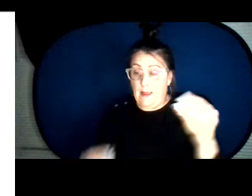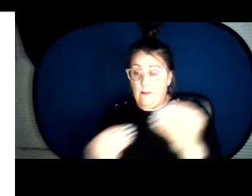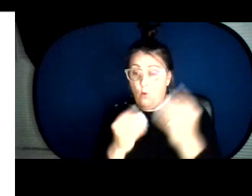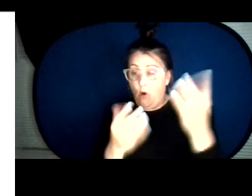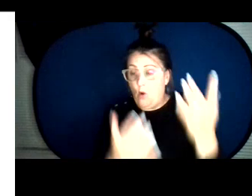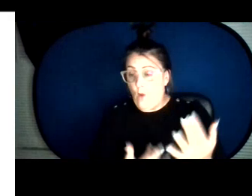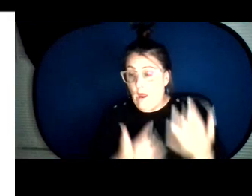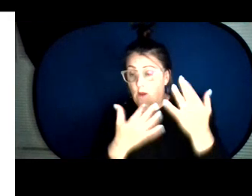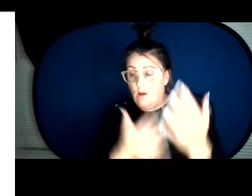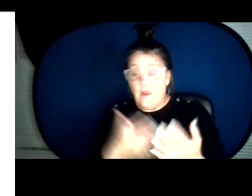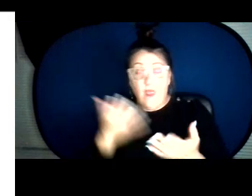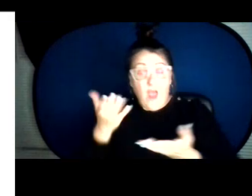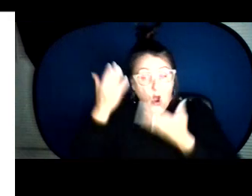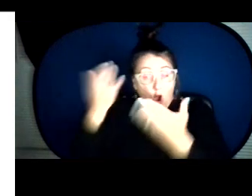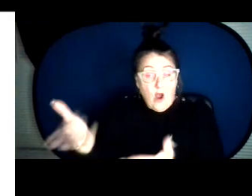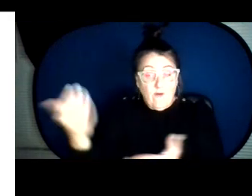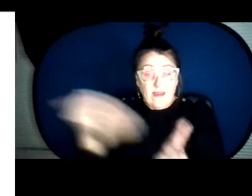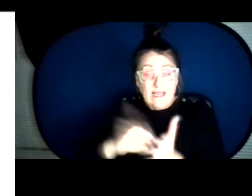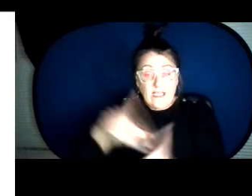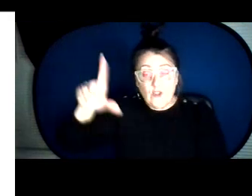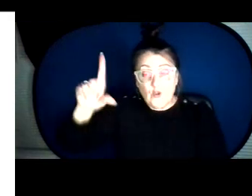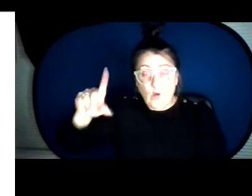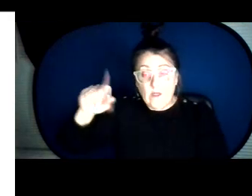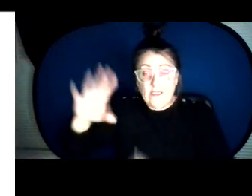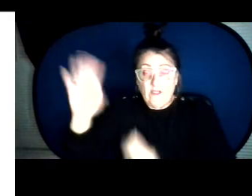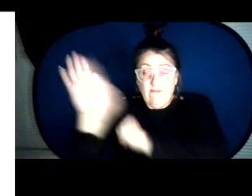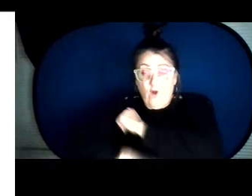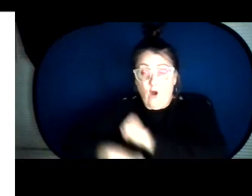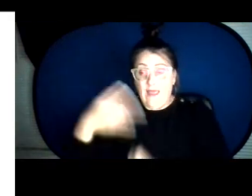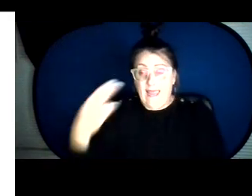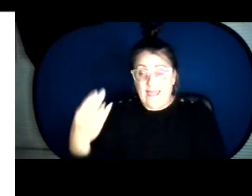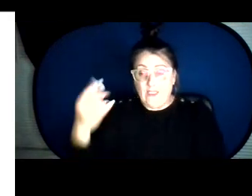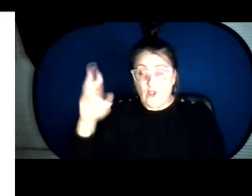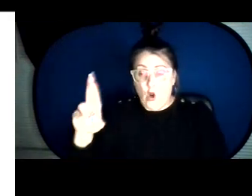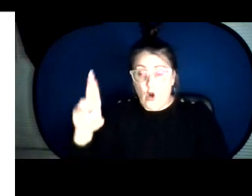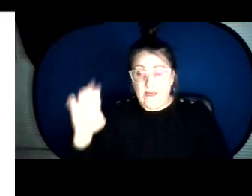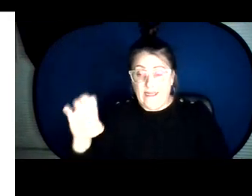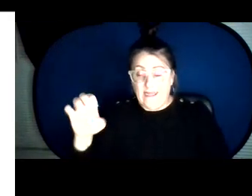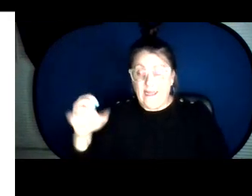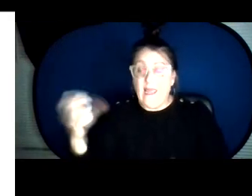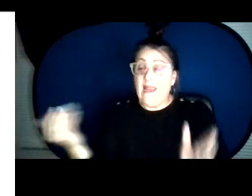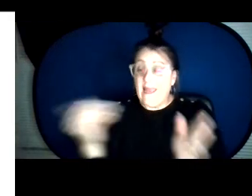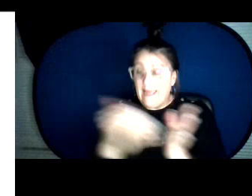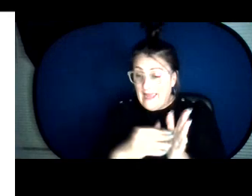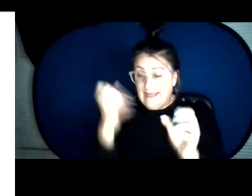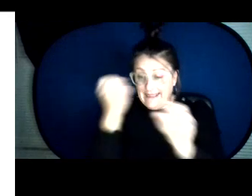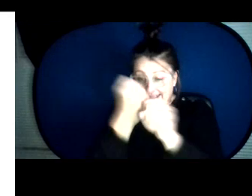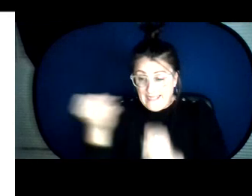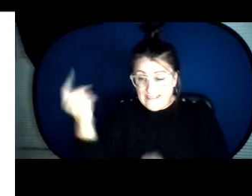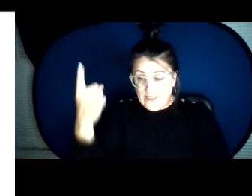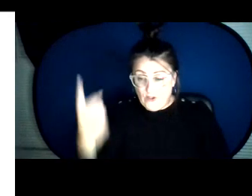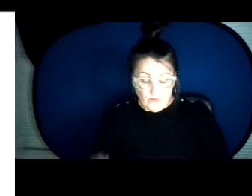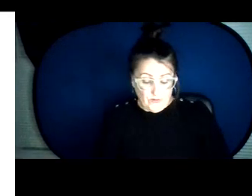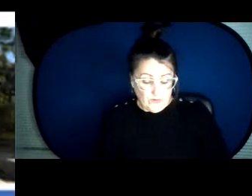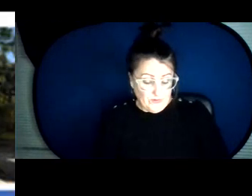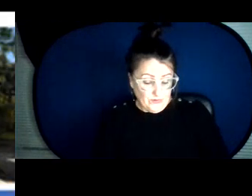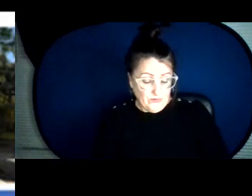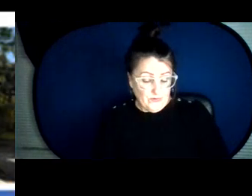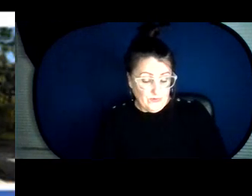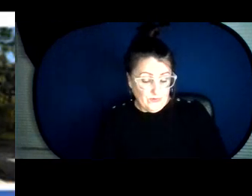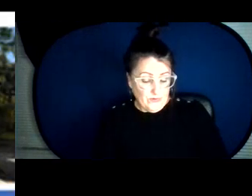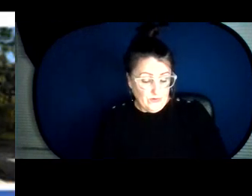offering another 20 properties this fall to HREs and another 20 properties early next year. Next slide.